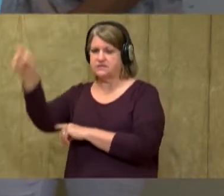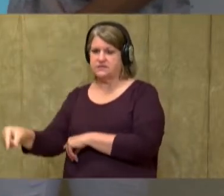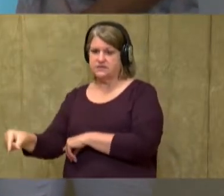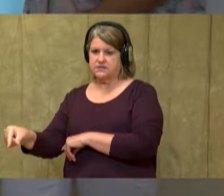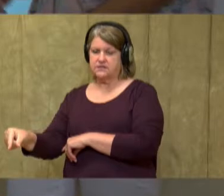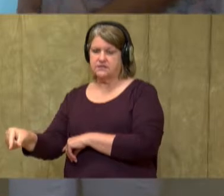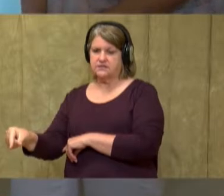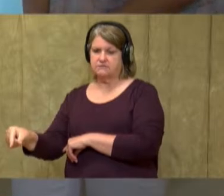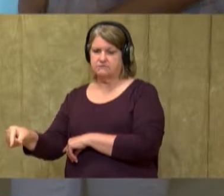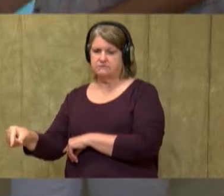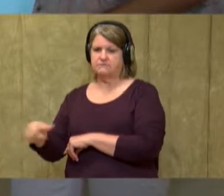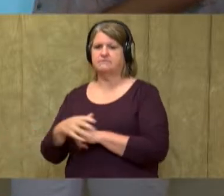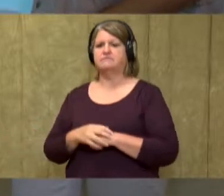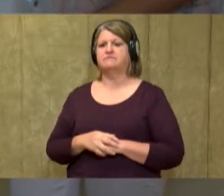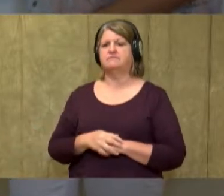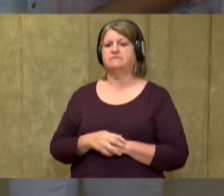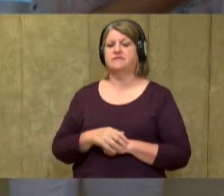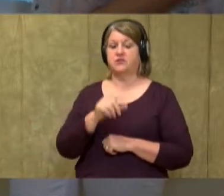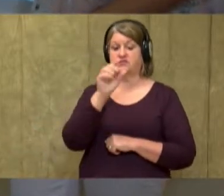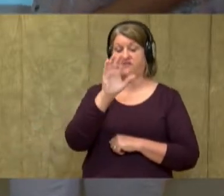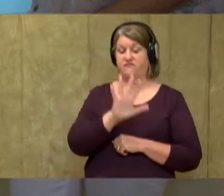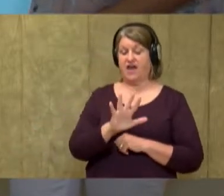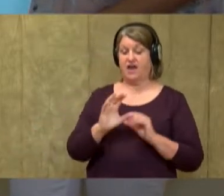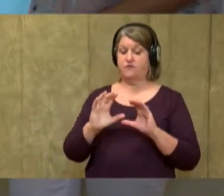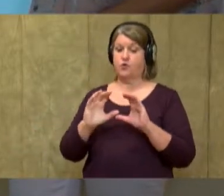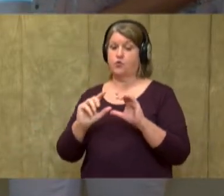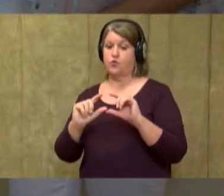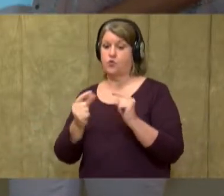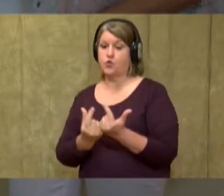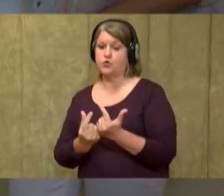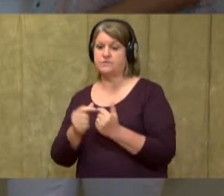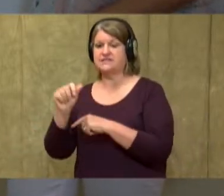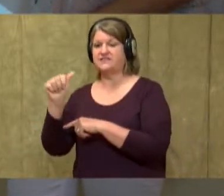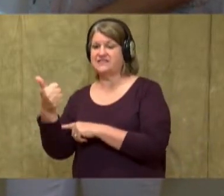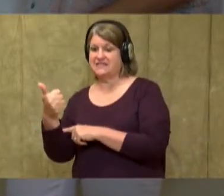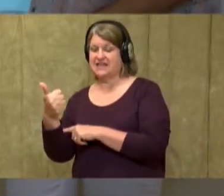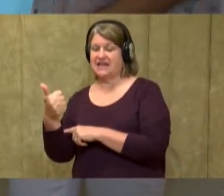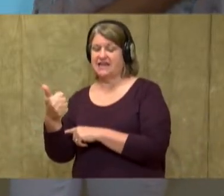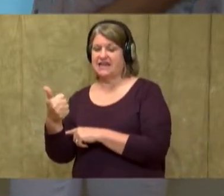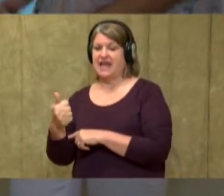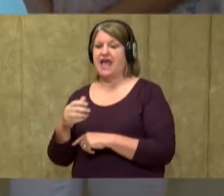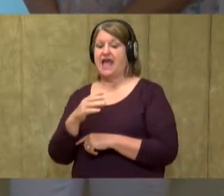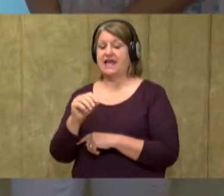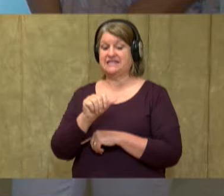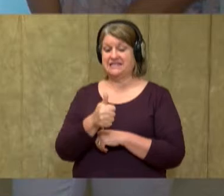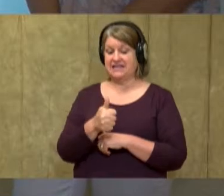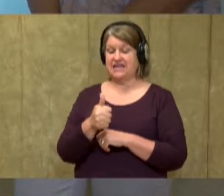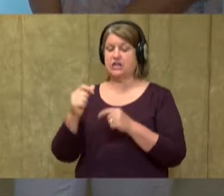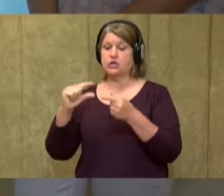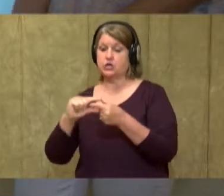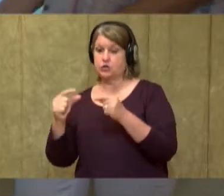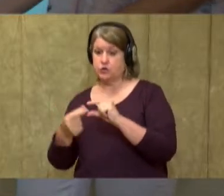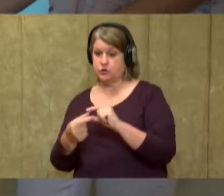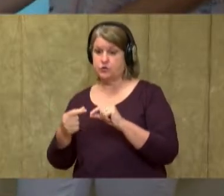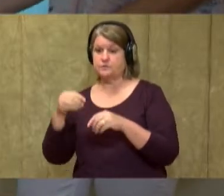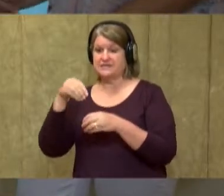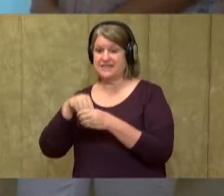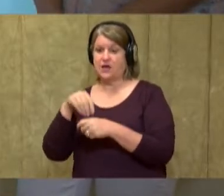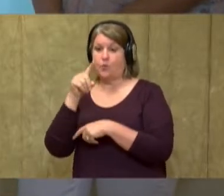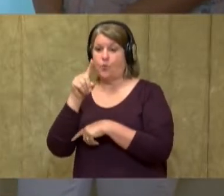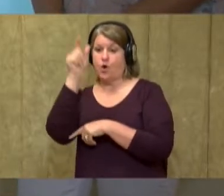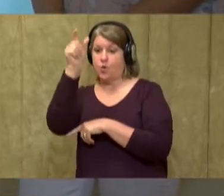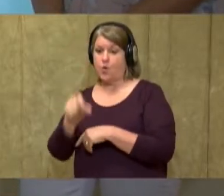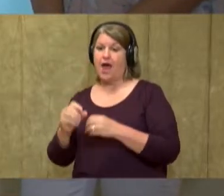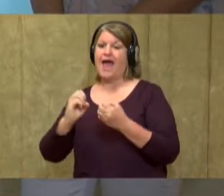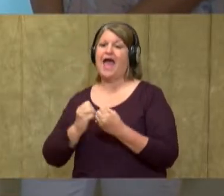10. If there's 5 groups of 10 and 10 cubes in each rod, how many ones